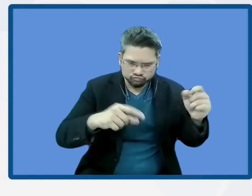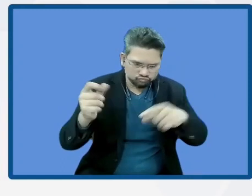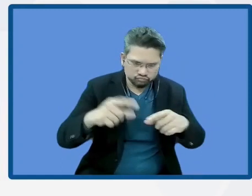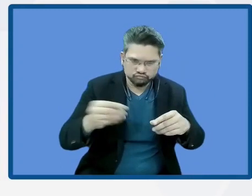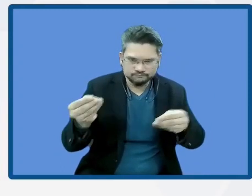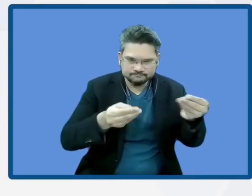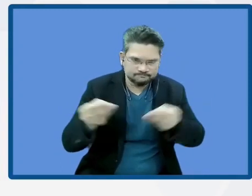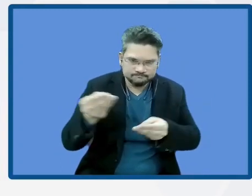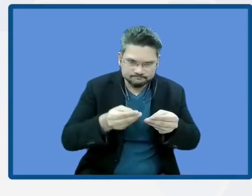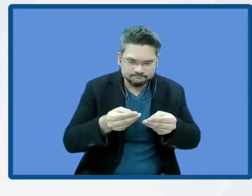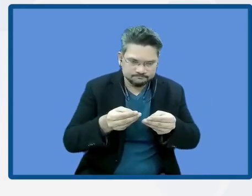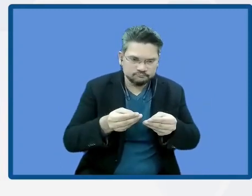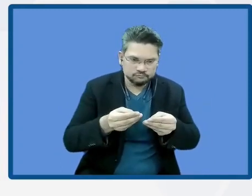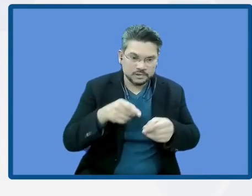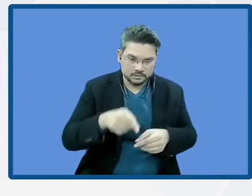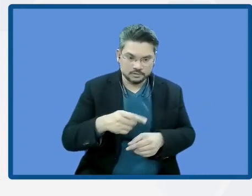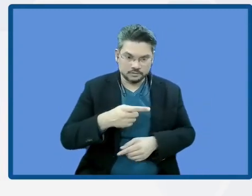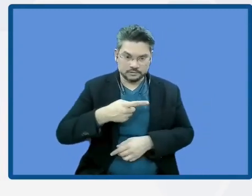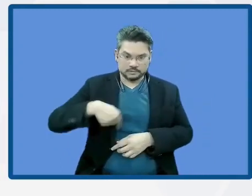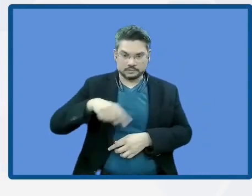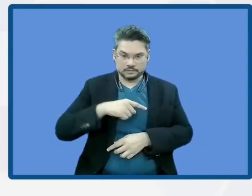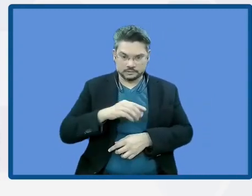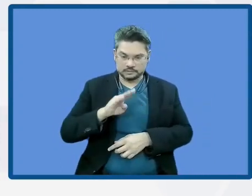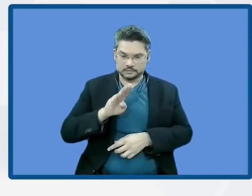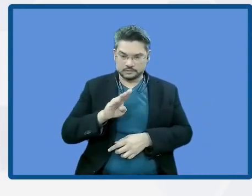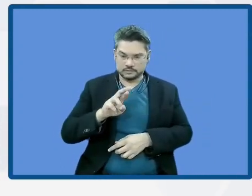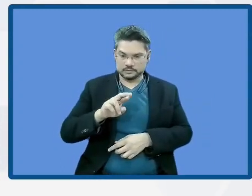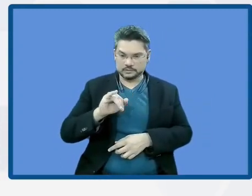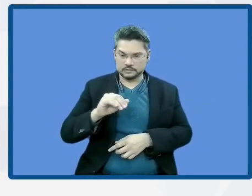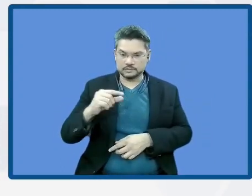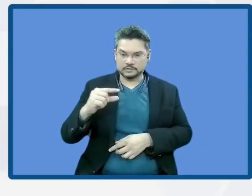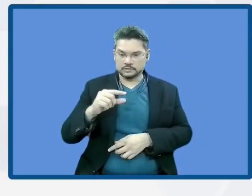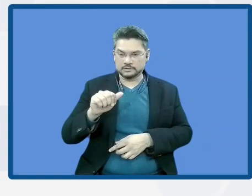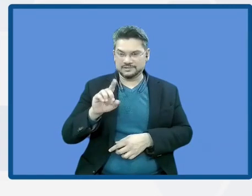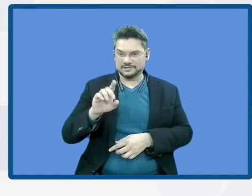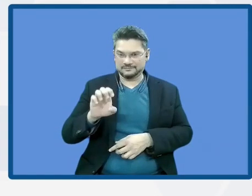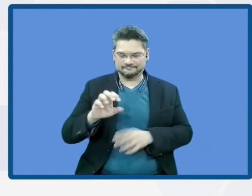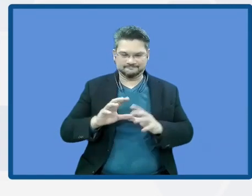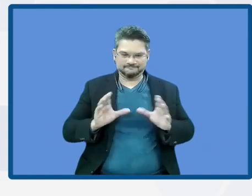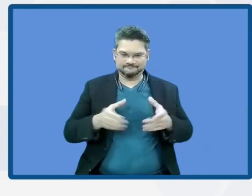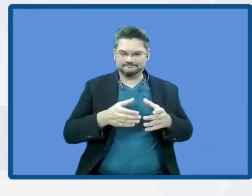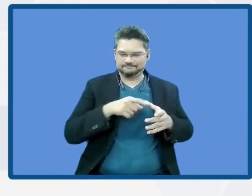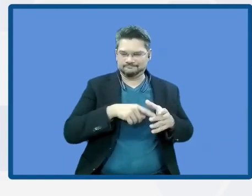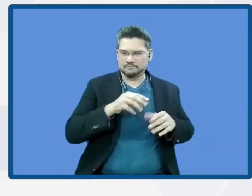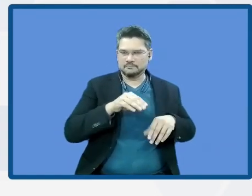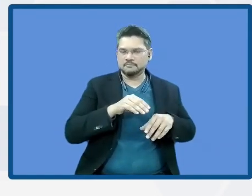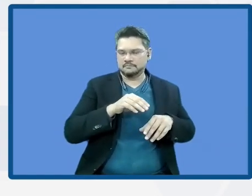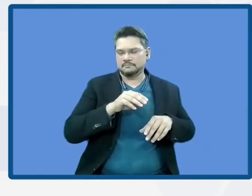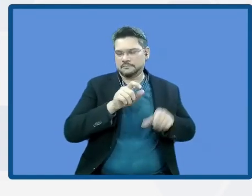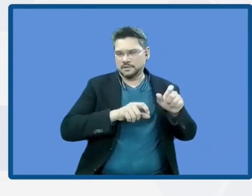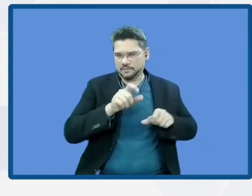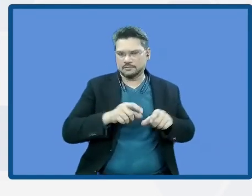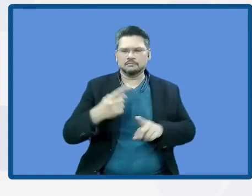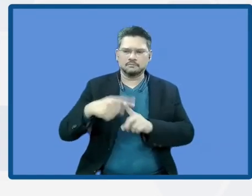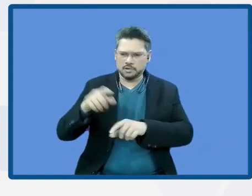our brigade members, as well as the citizens using these rain collectors, can interchange or share this information in order